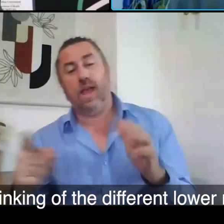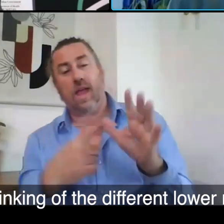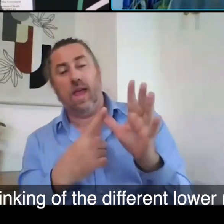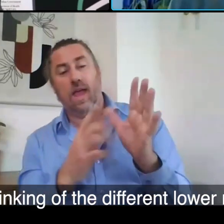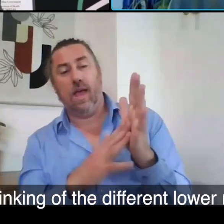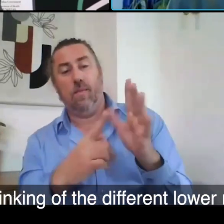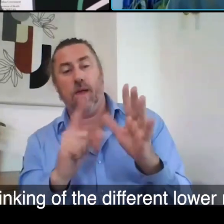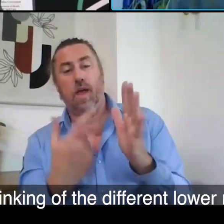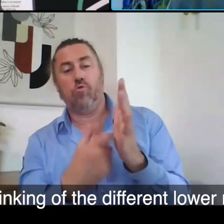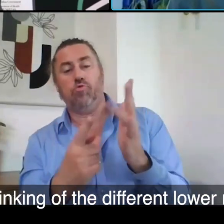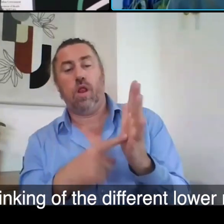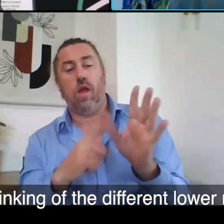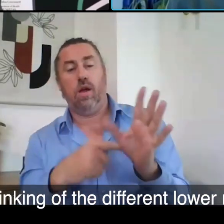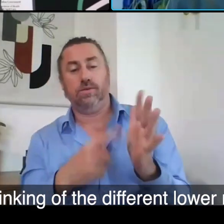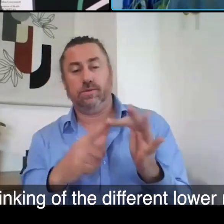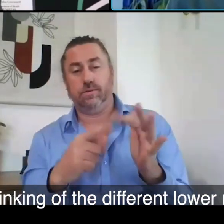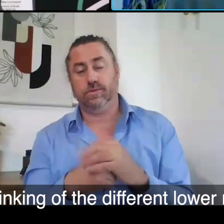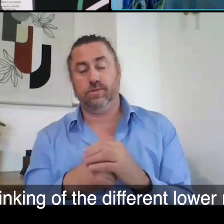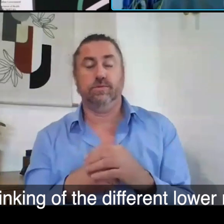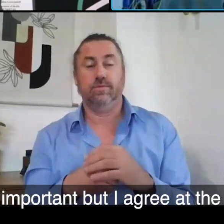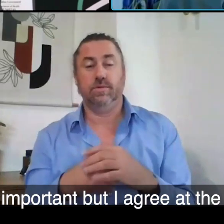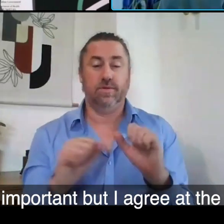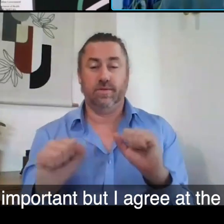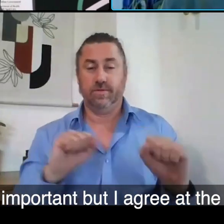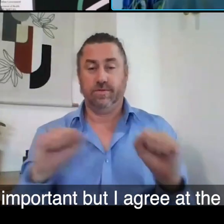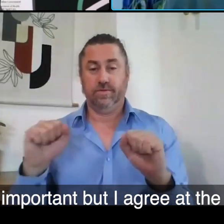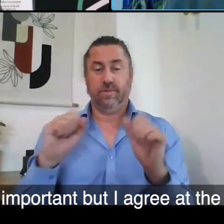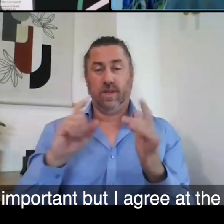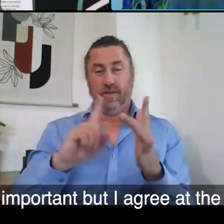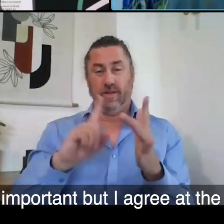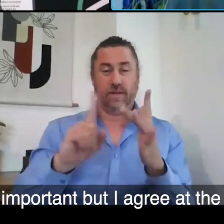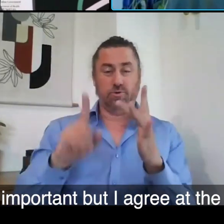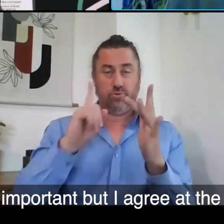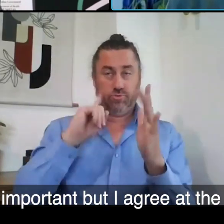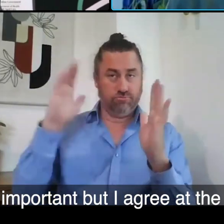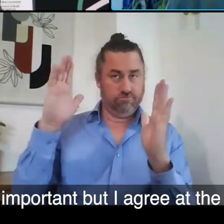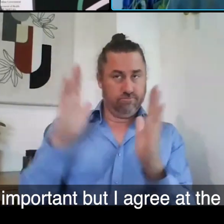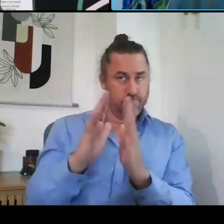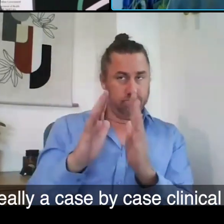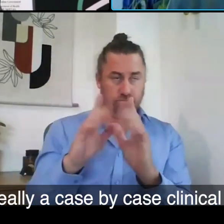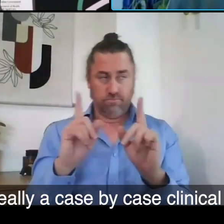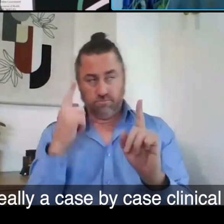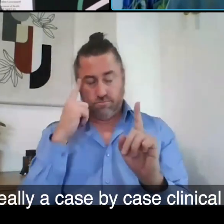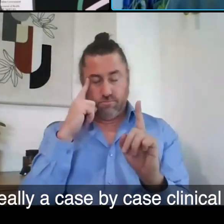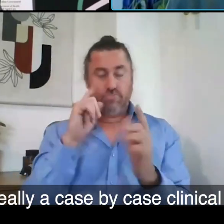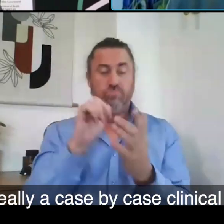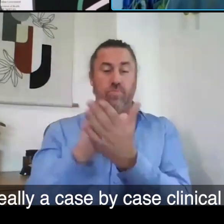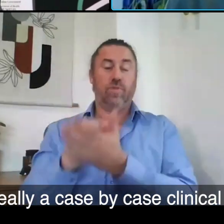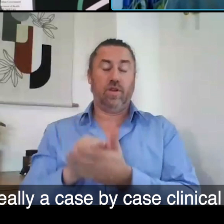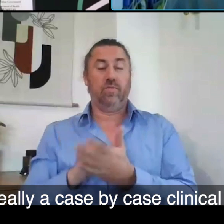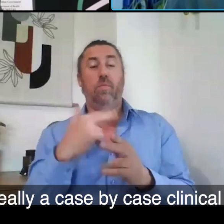condition. And just thinking of the different lowest respiratory infections important, but I agree at the population level, it's really